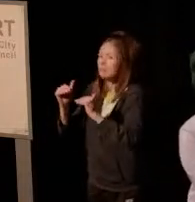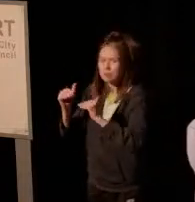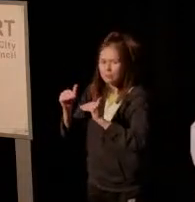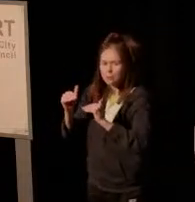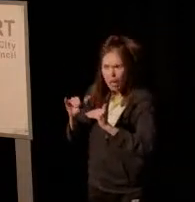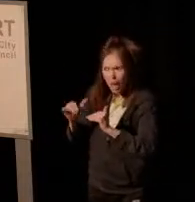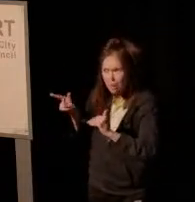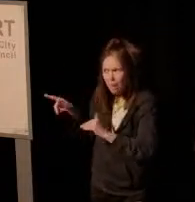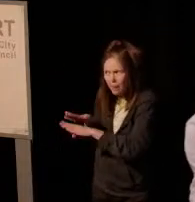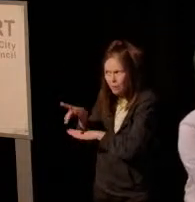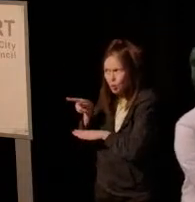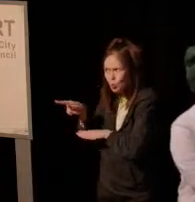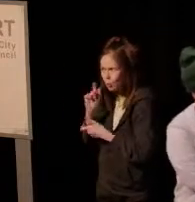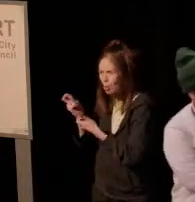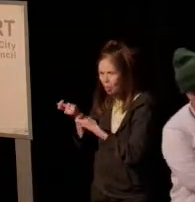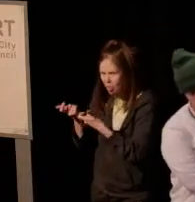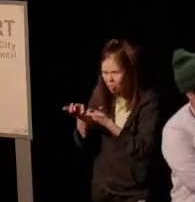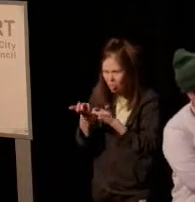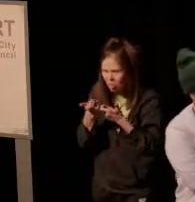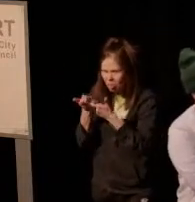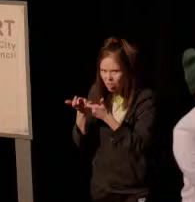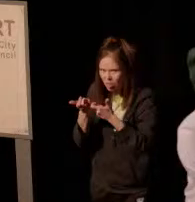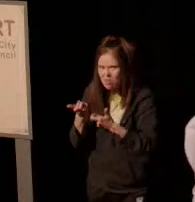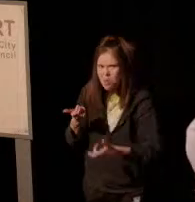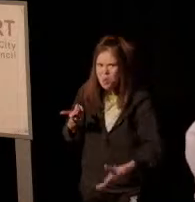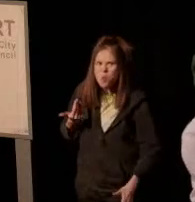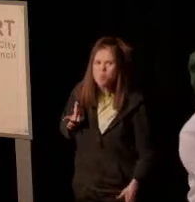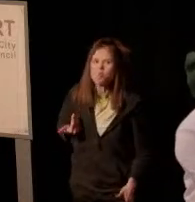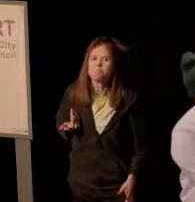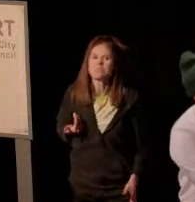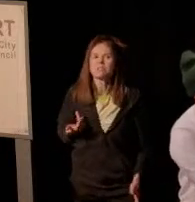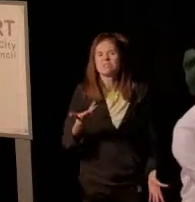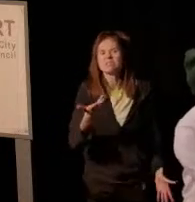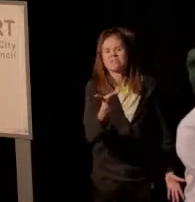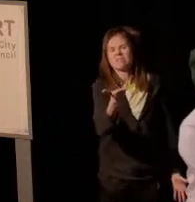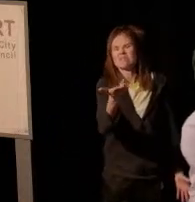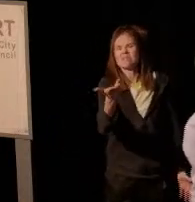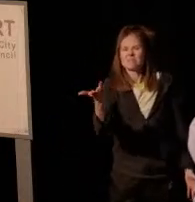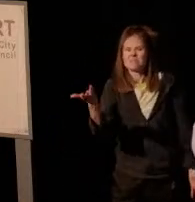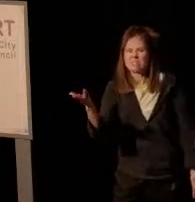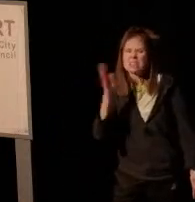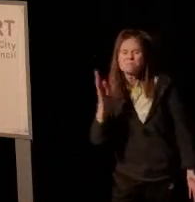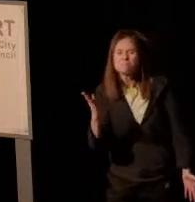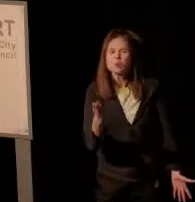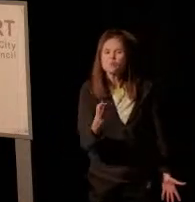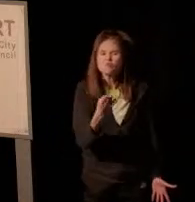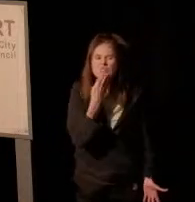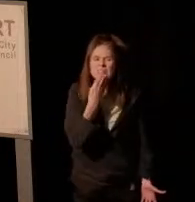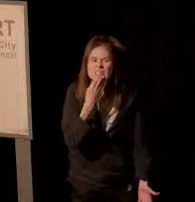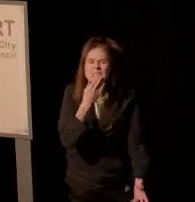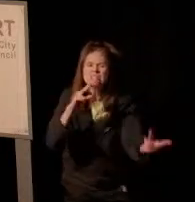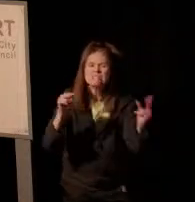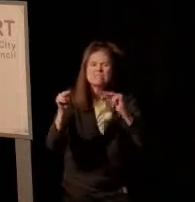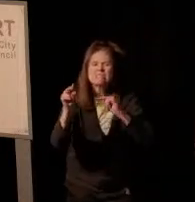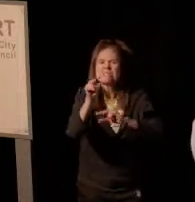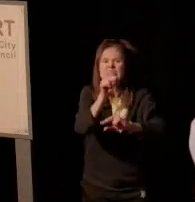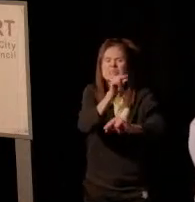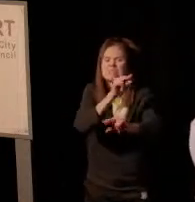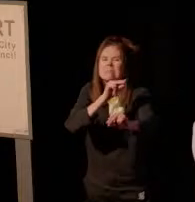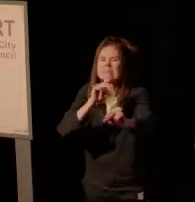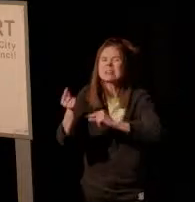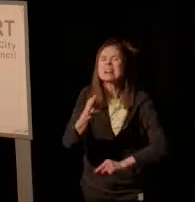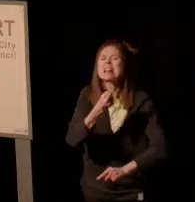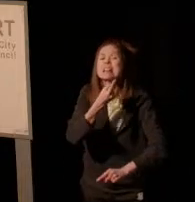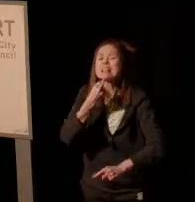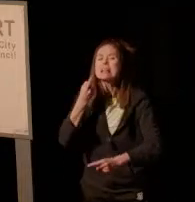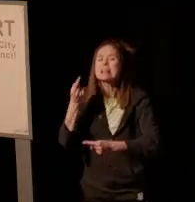fixed by cheats who can see no breach between what's his and mine. Still, it's not wrong to say the boy looks